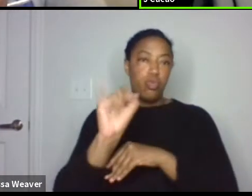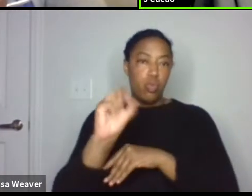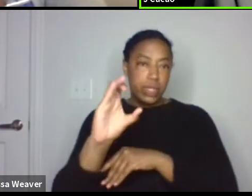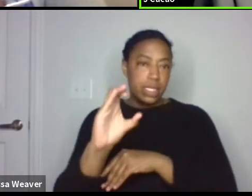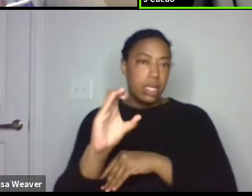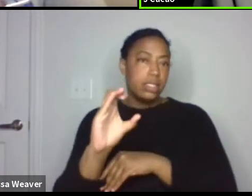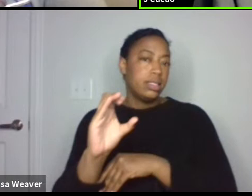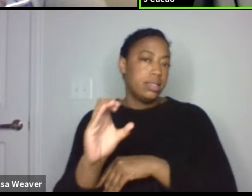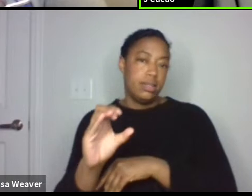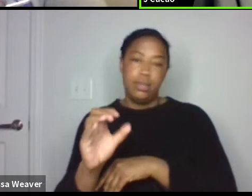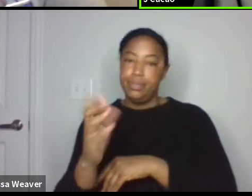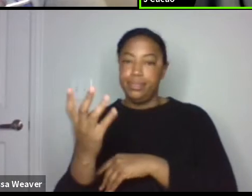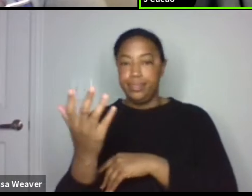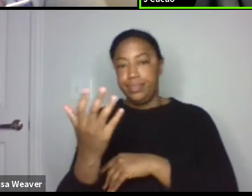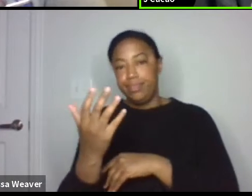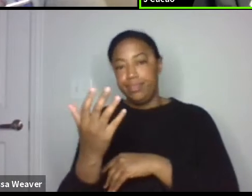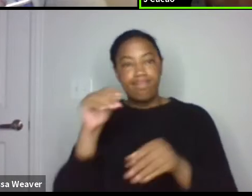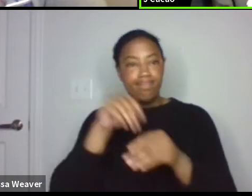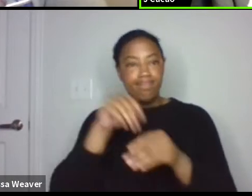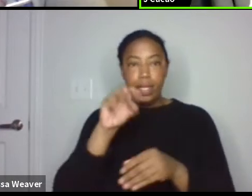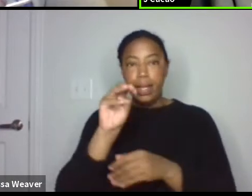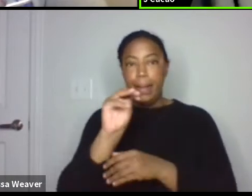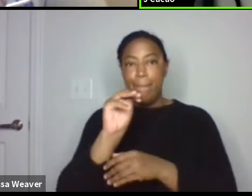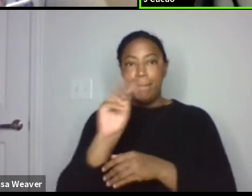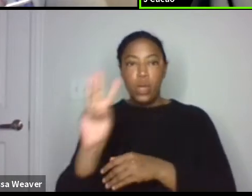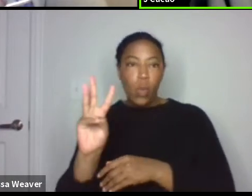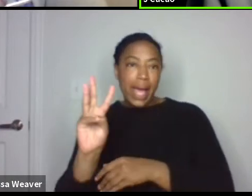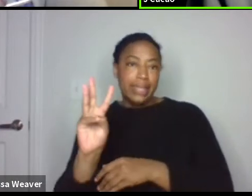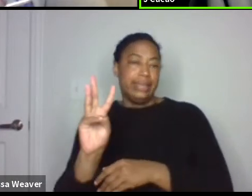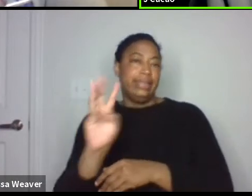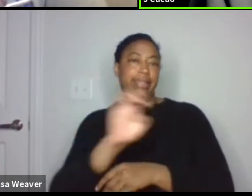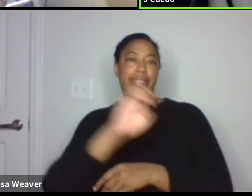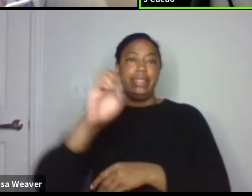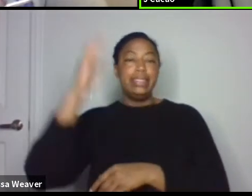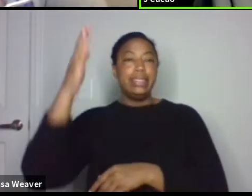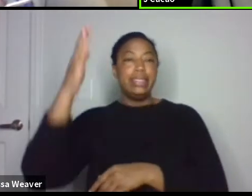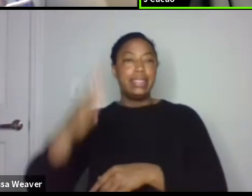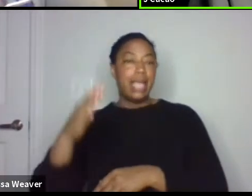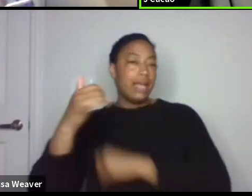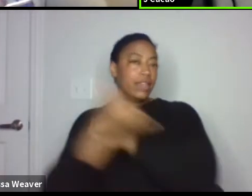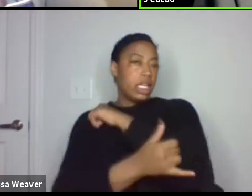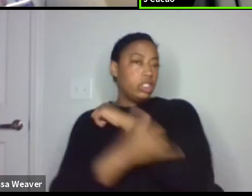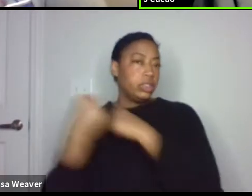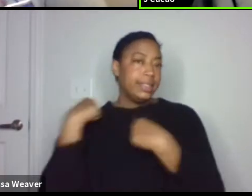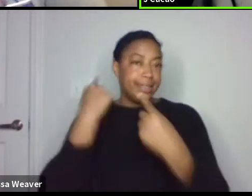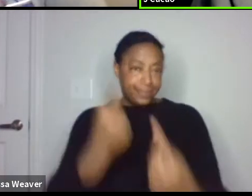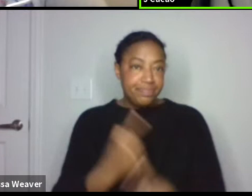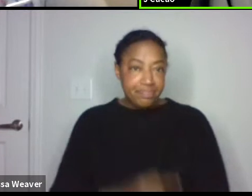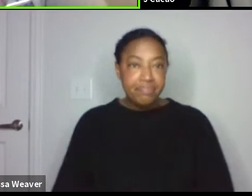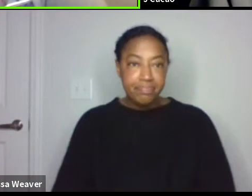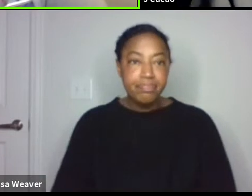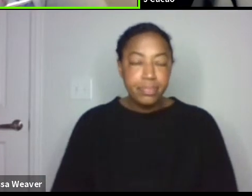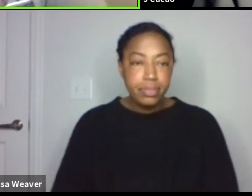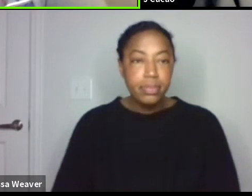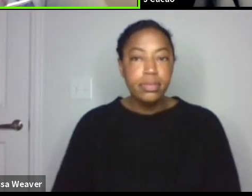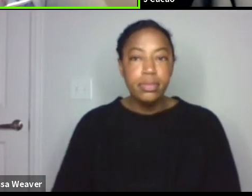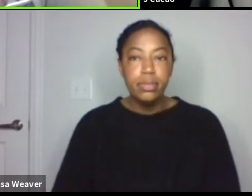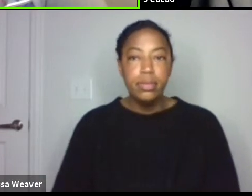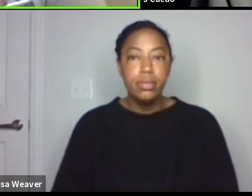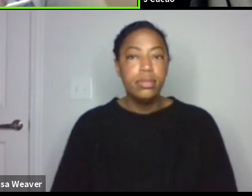I've been Midwest and kind of eastern side of the country hopping since then. You know what I'm saying? So